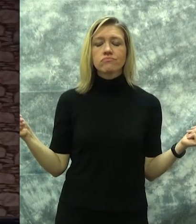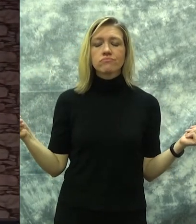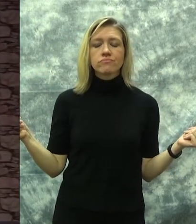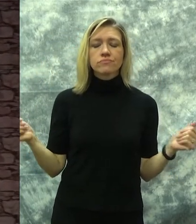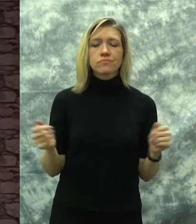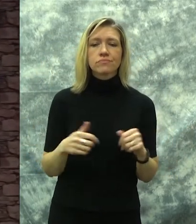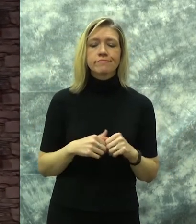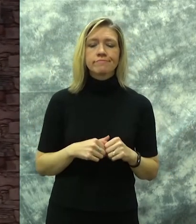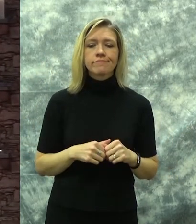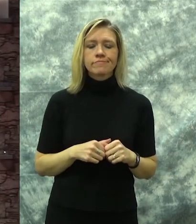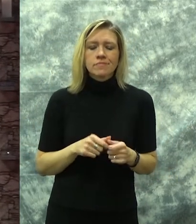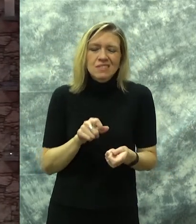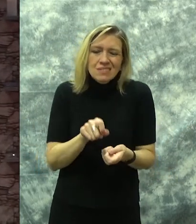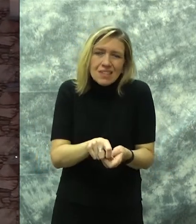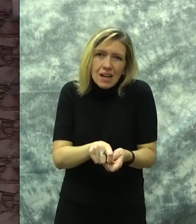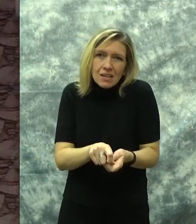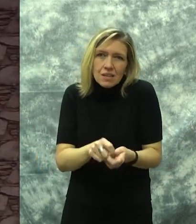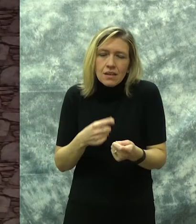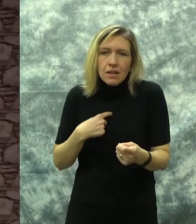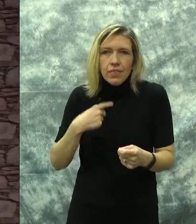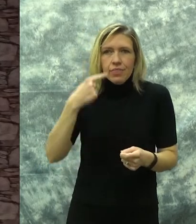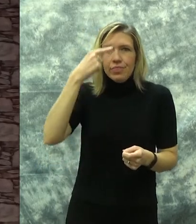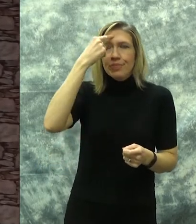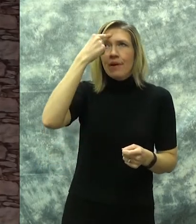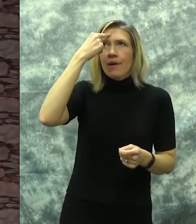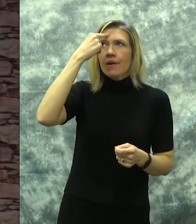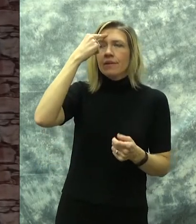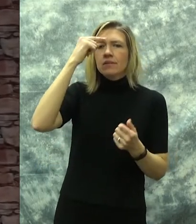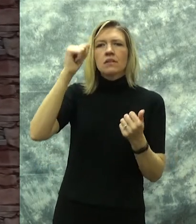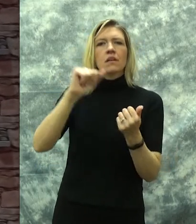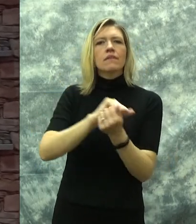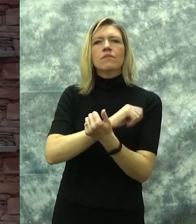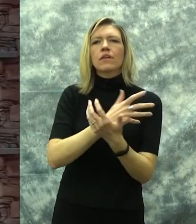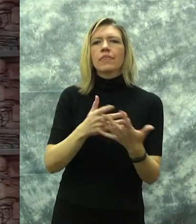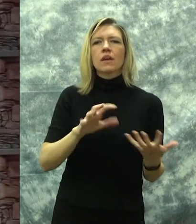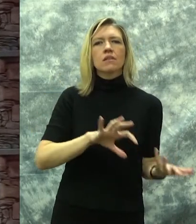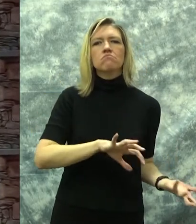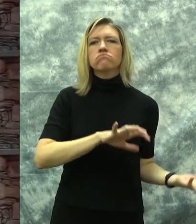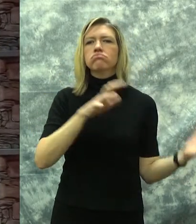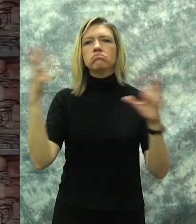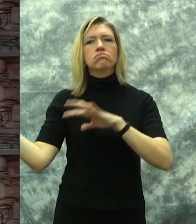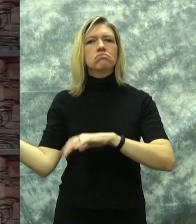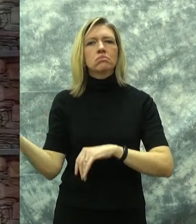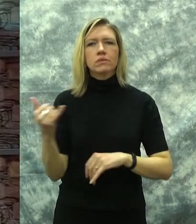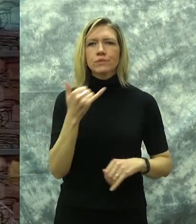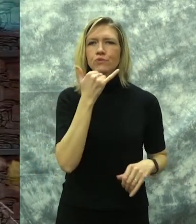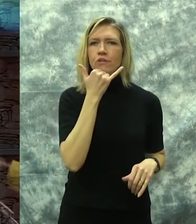just when I thought everything was going wrong,